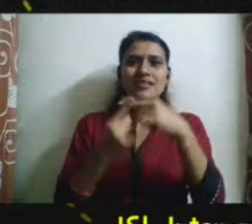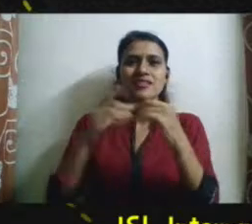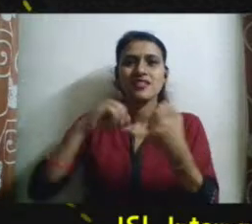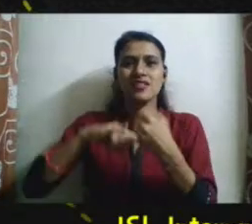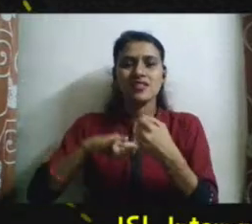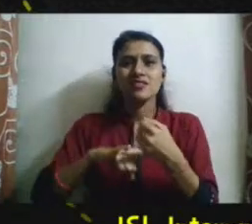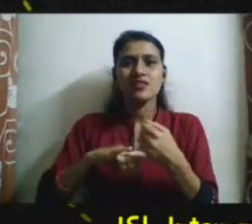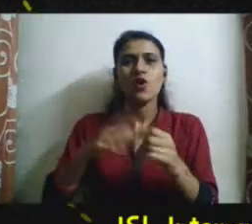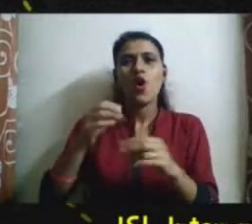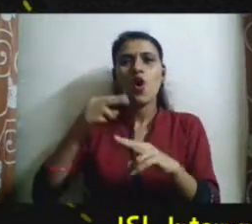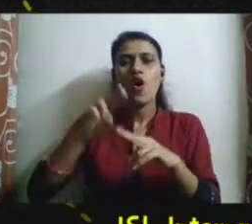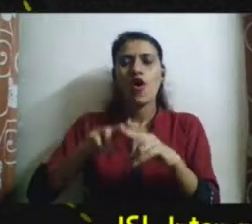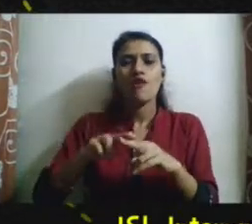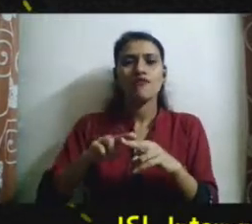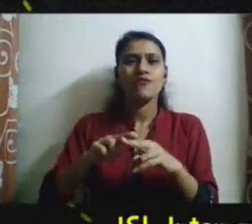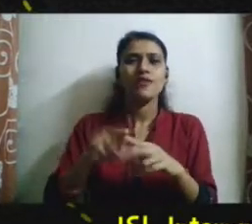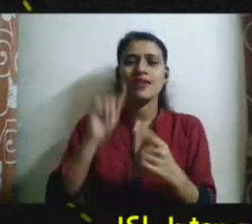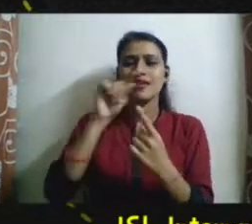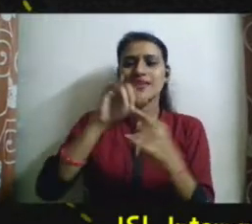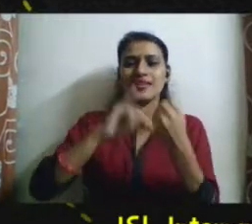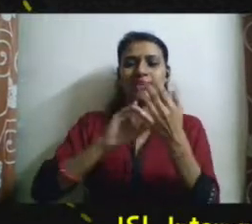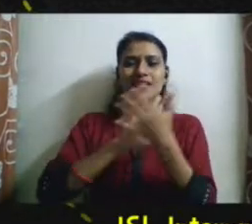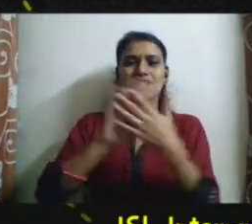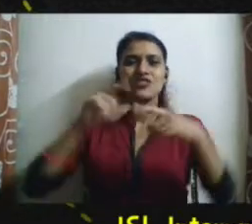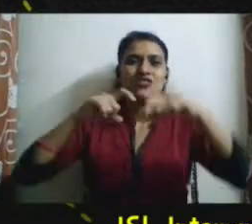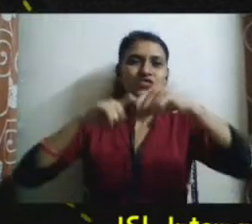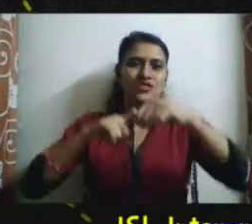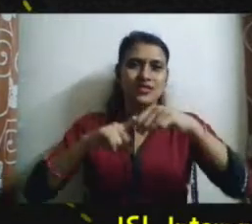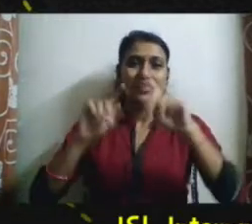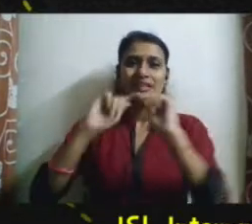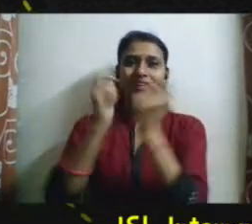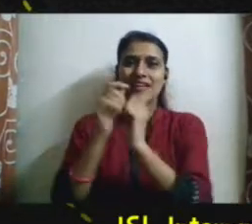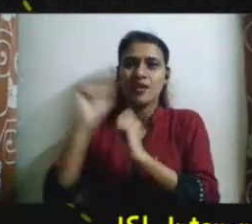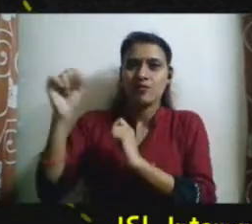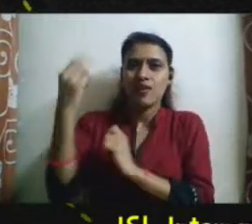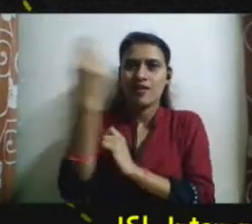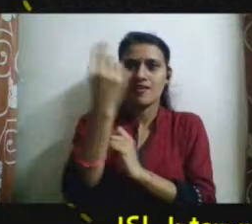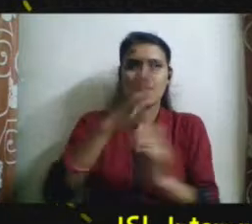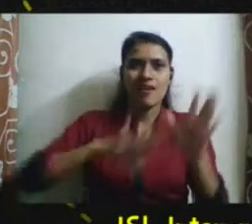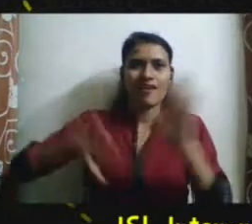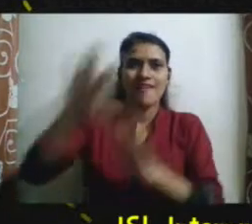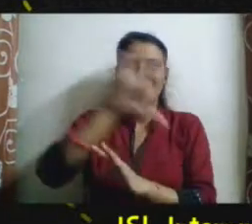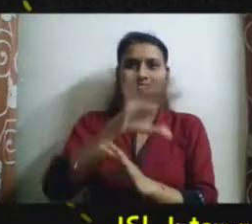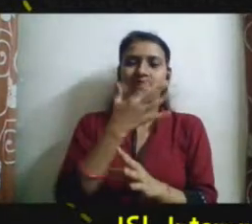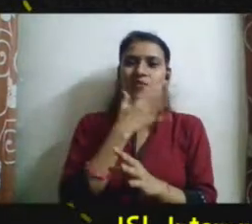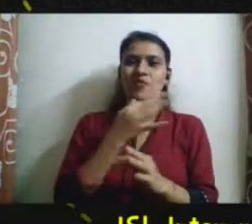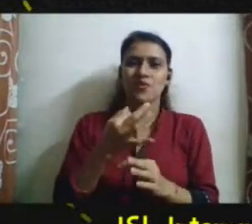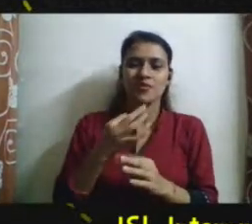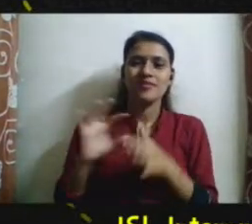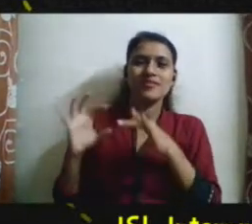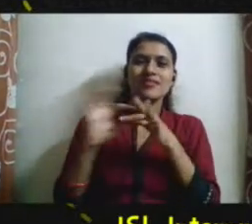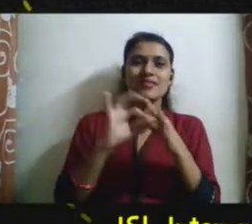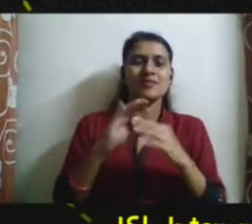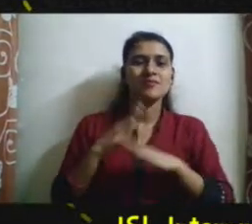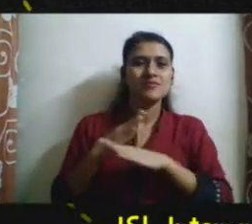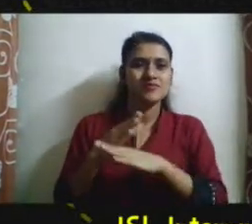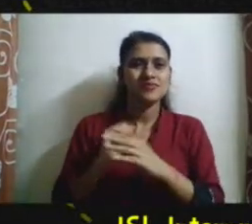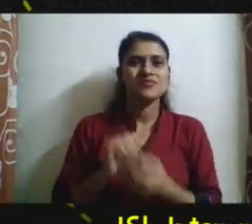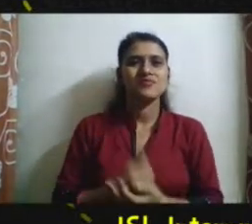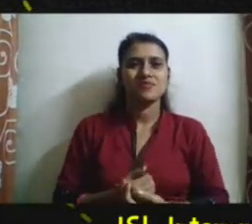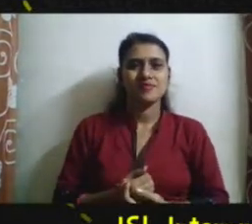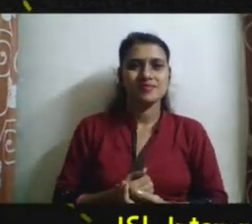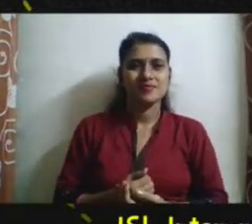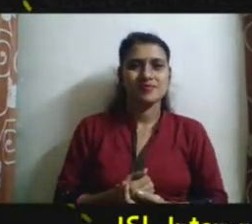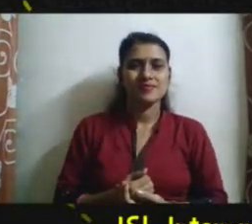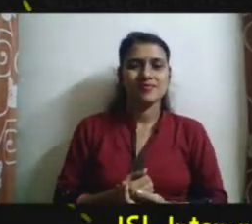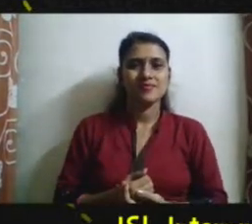Kudos to everybody in the design team as well. These are the organizational teams that have been involved, the team from Agents of Ishq, the